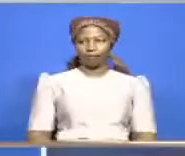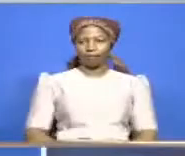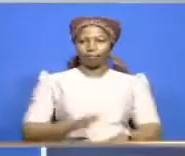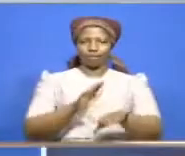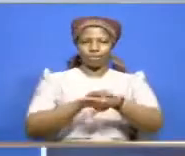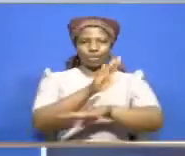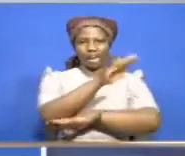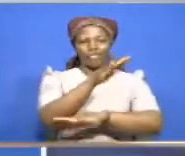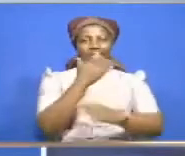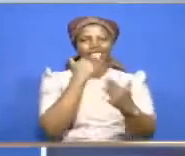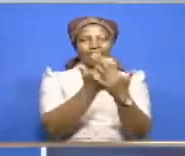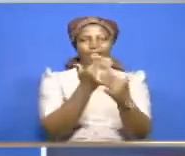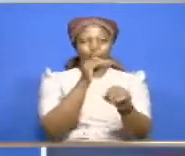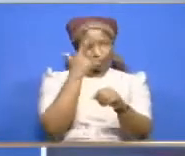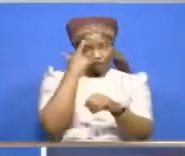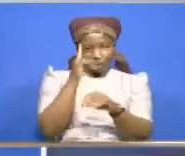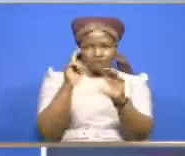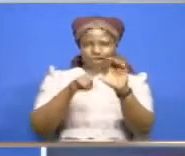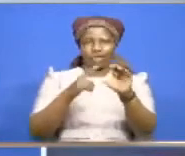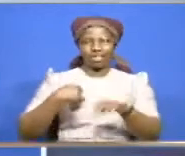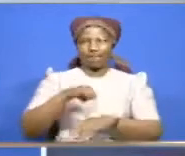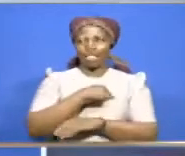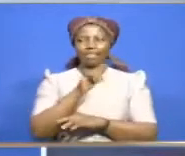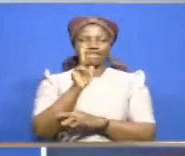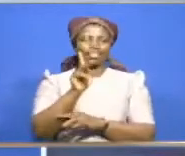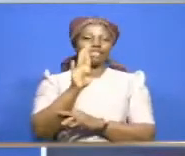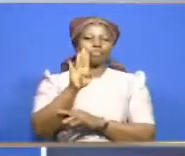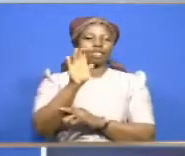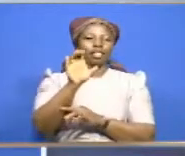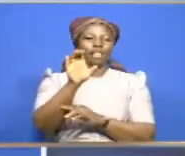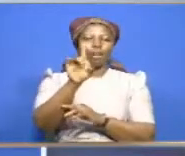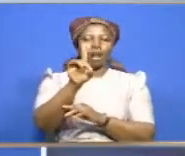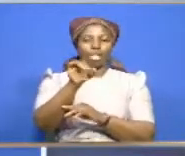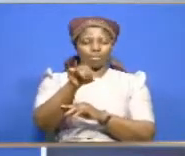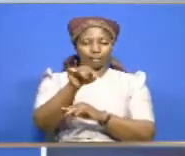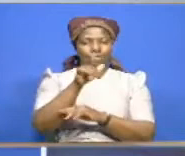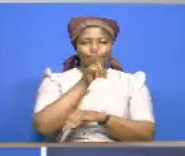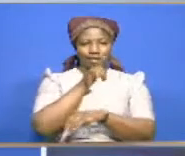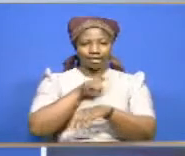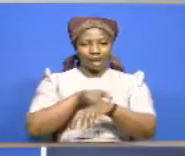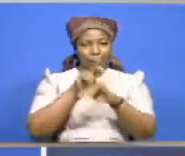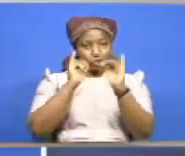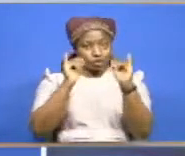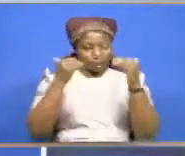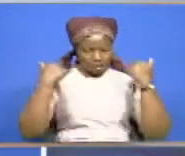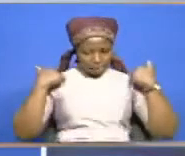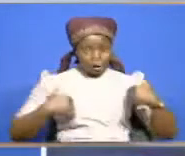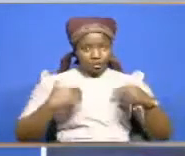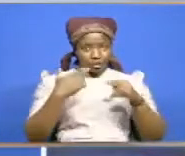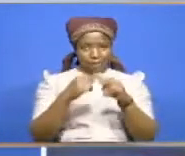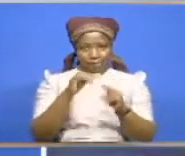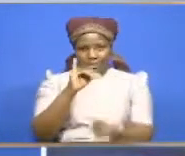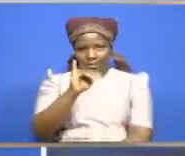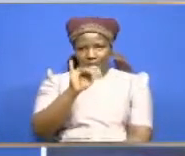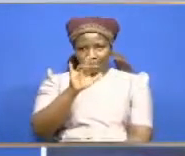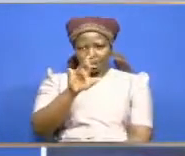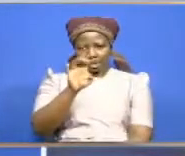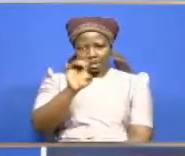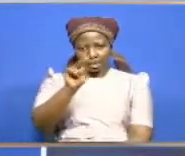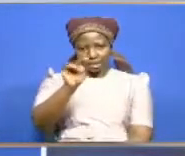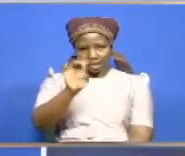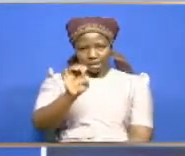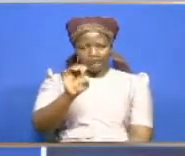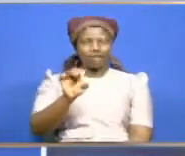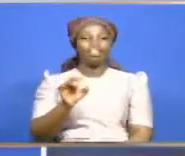Good afternoon. Thank you for having joined us on KBC Channel 1. This is the Lunchtime News. My name is Irene Mchuma Udim.